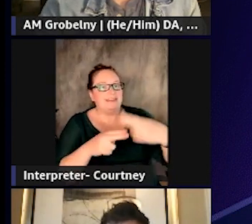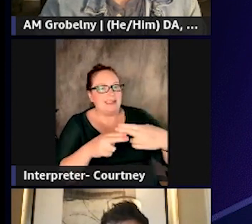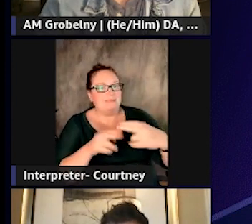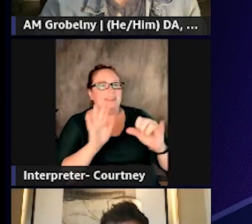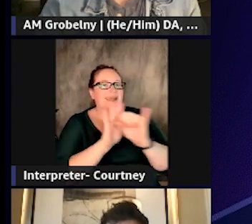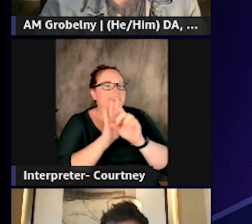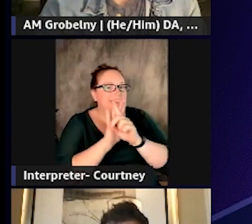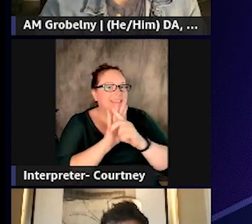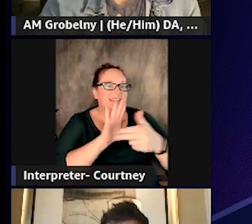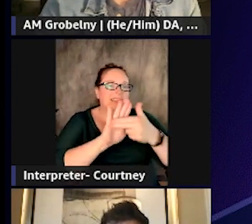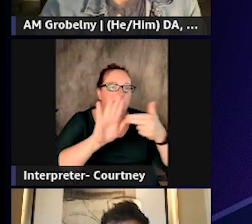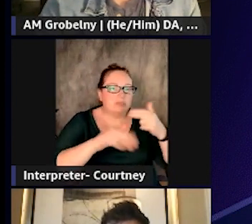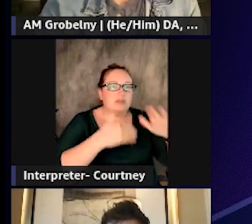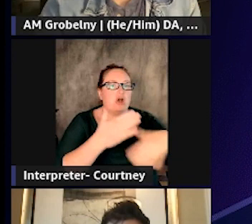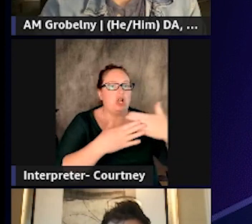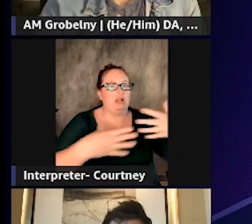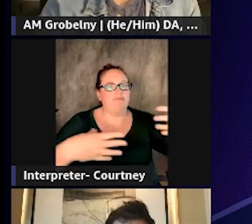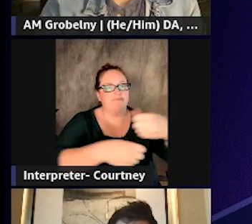also in your list.